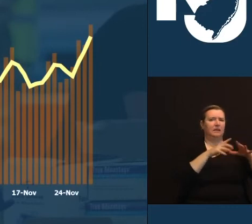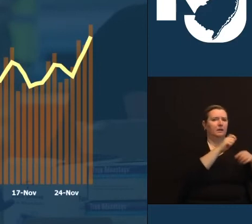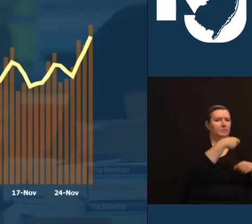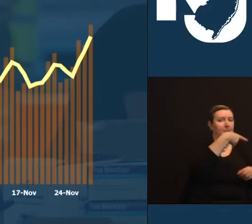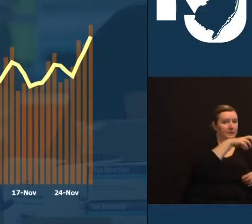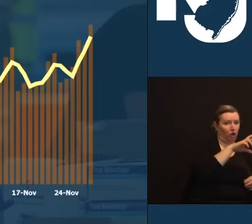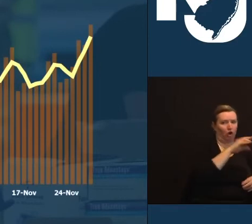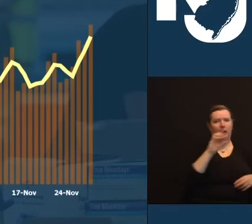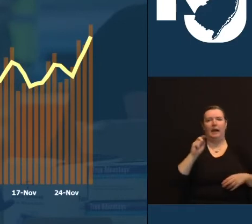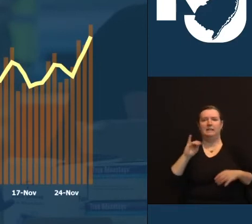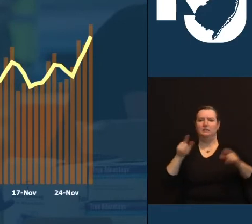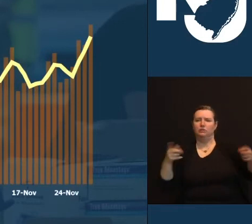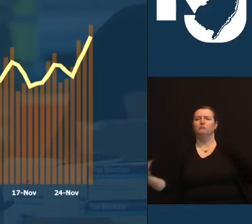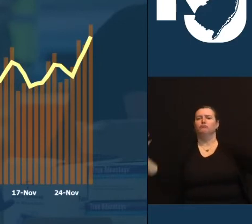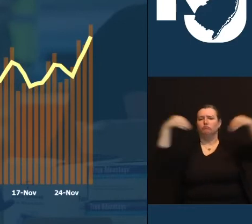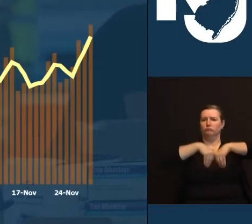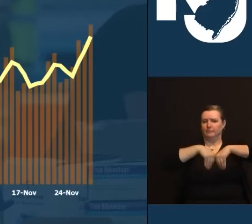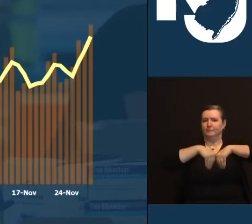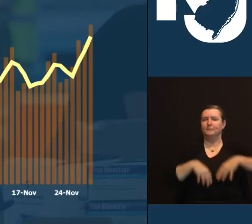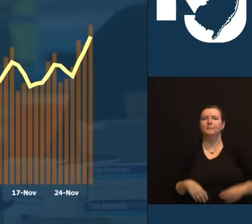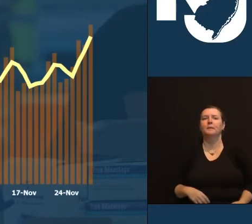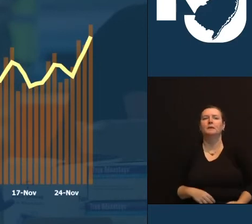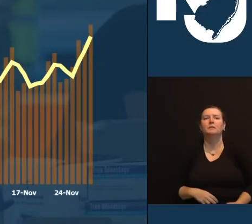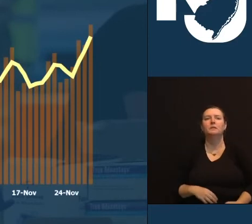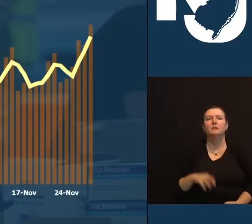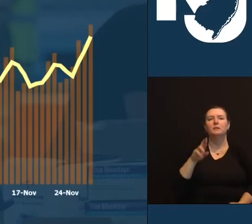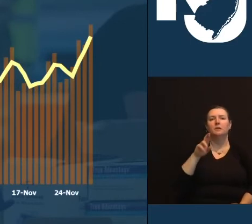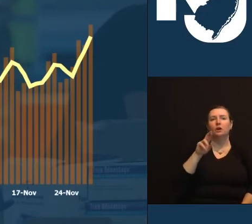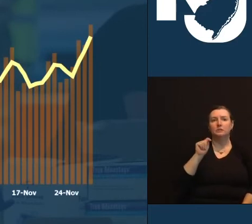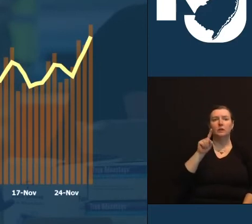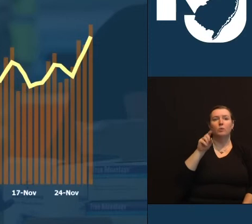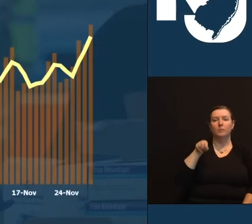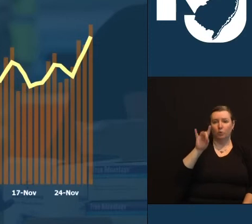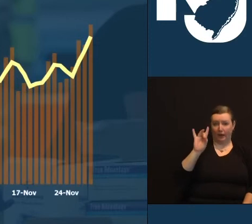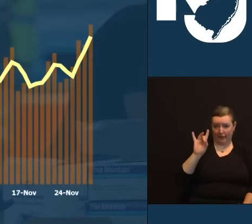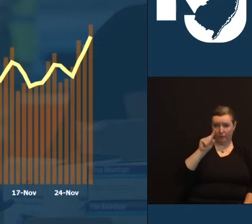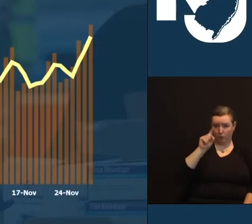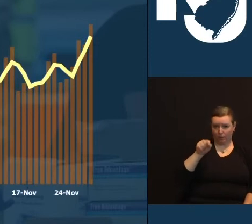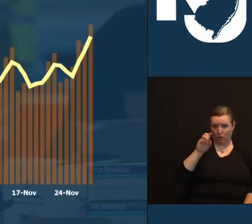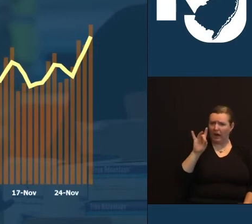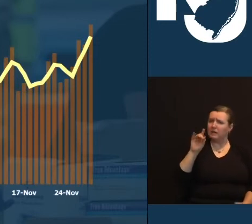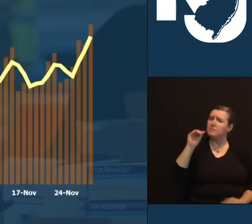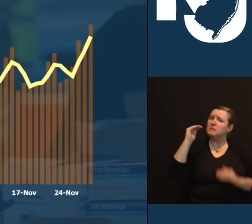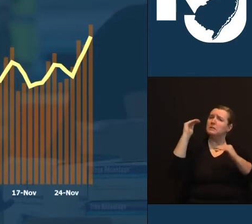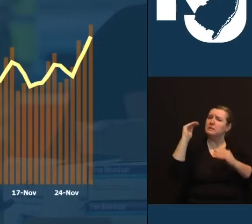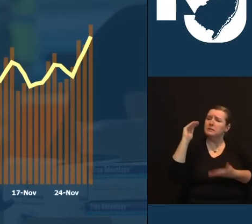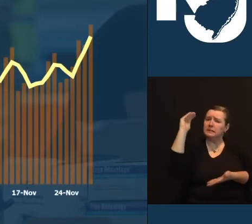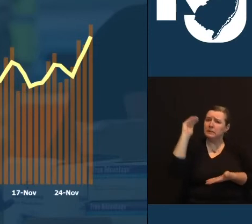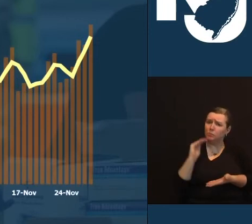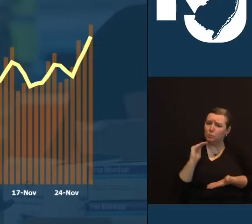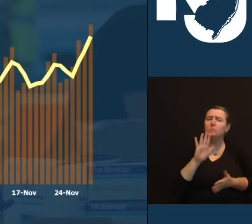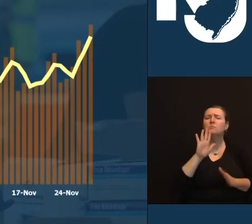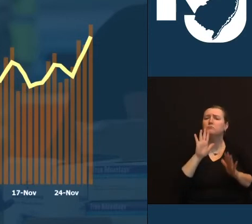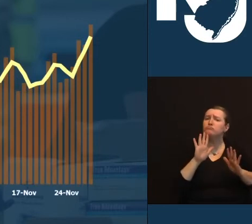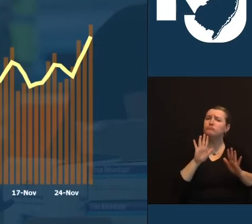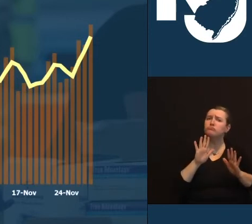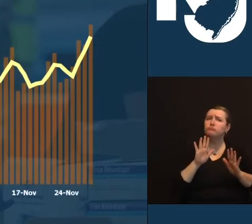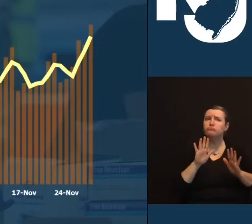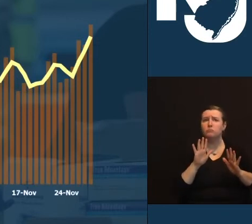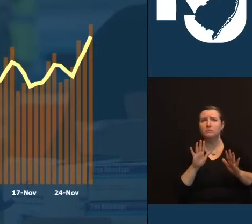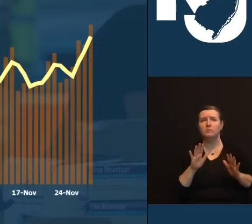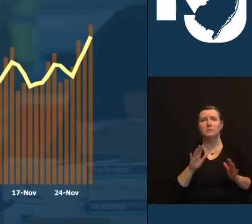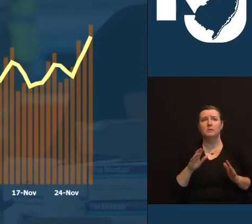the lowest it's been since September 16th, but it still means that each new case is leading to more than one other new